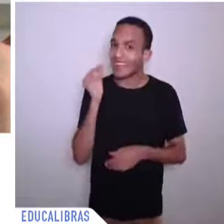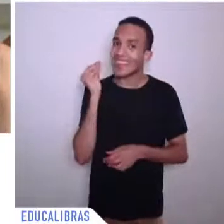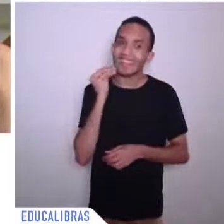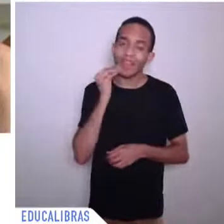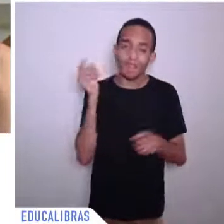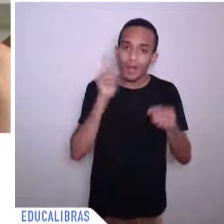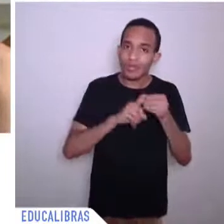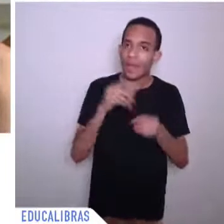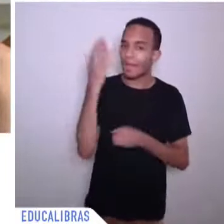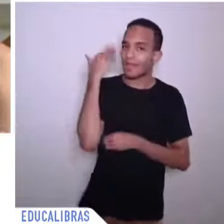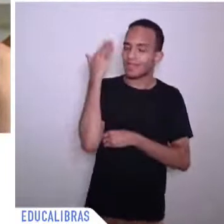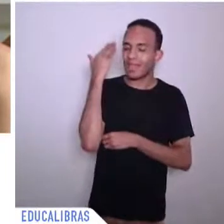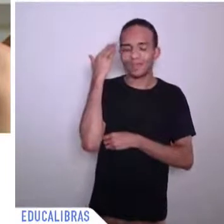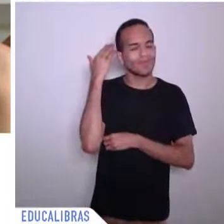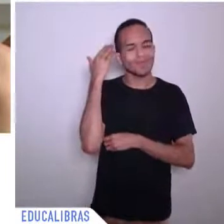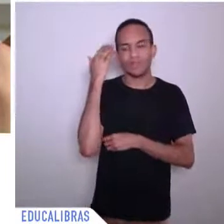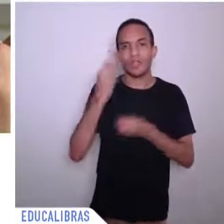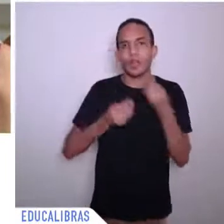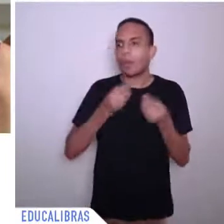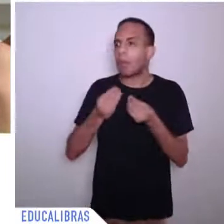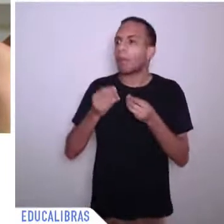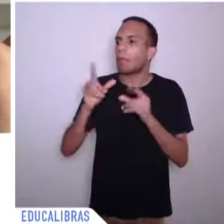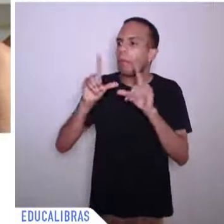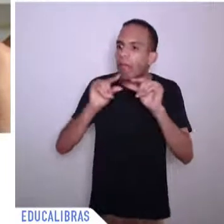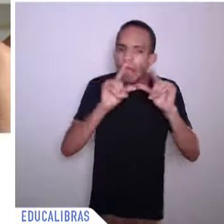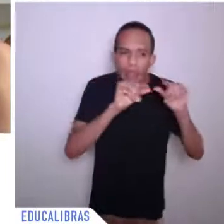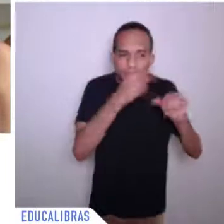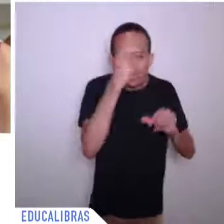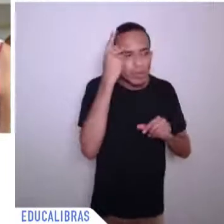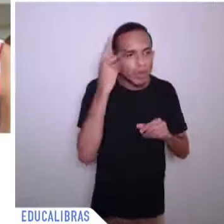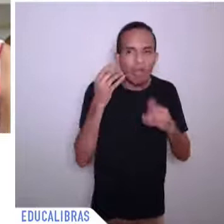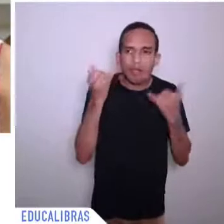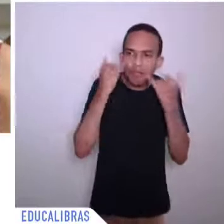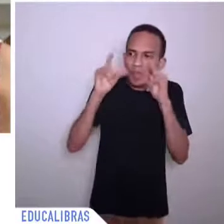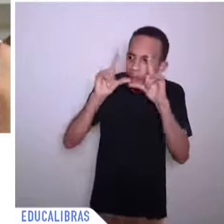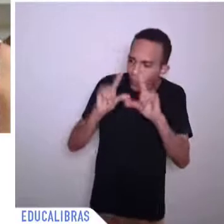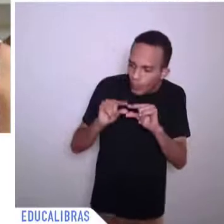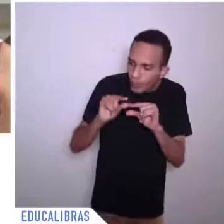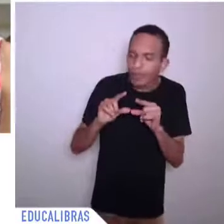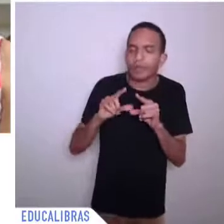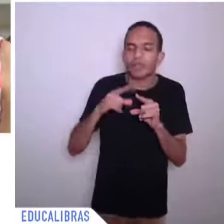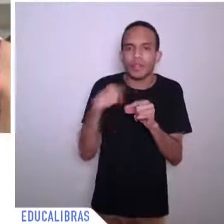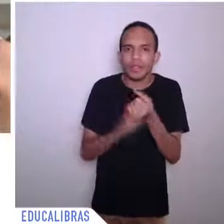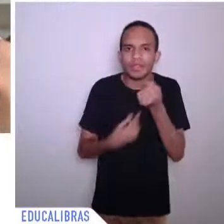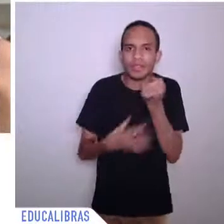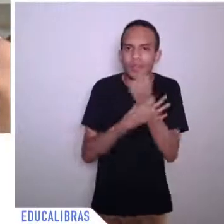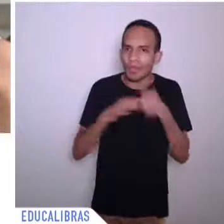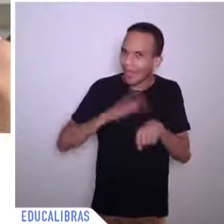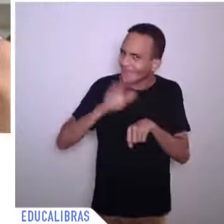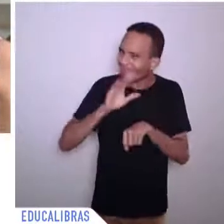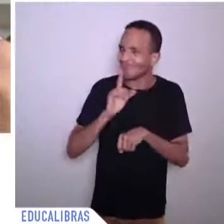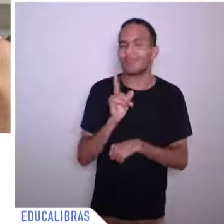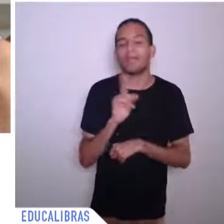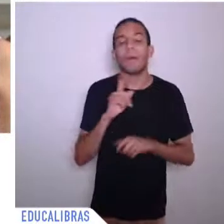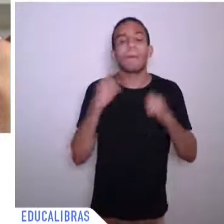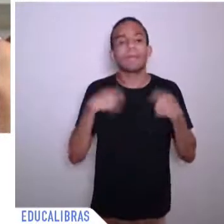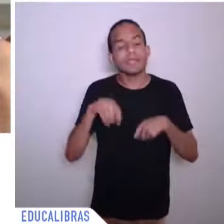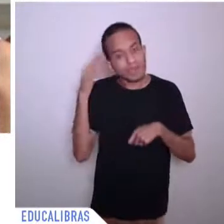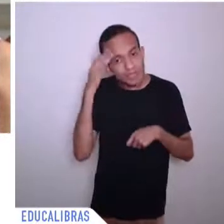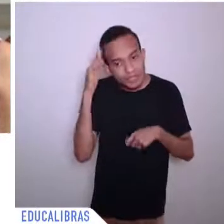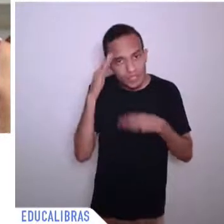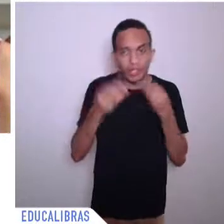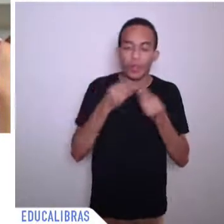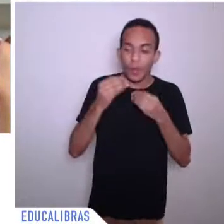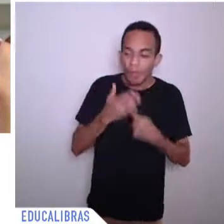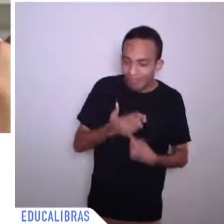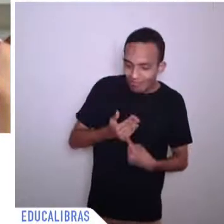think the solution is not going back to the elitist view of that says that the